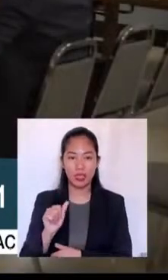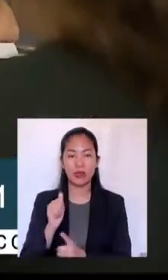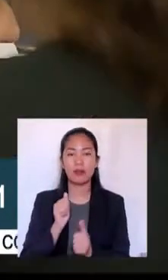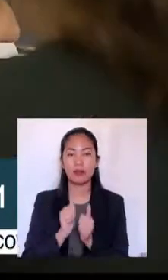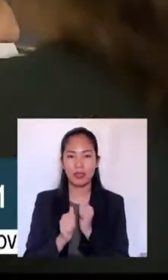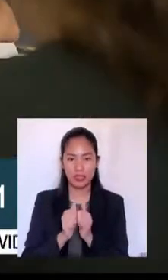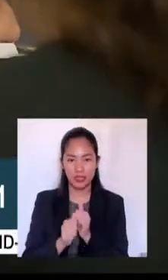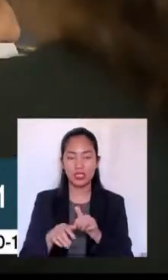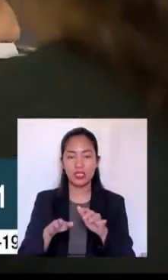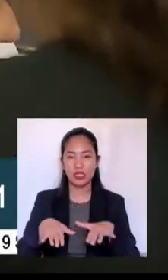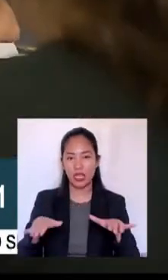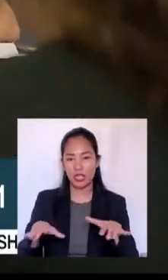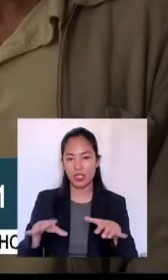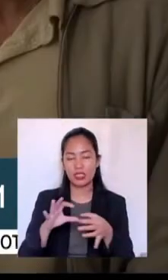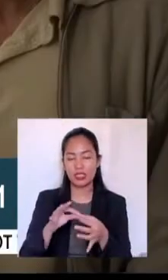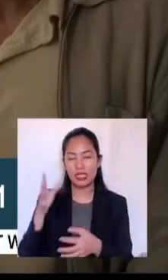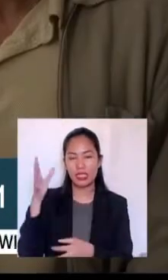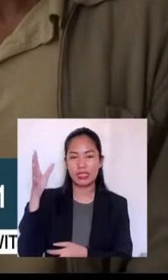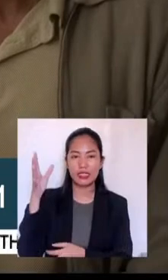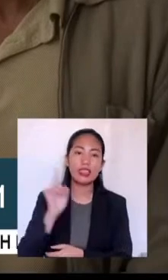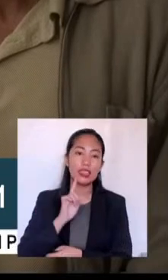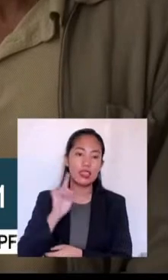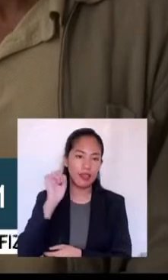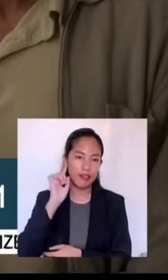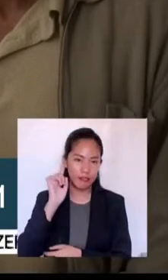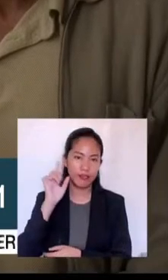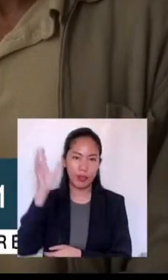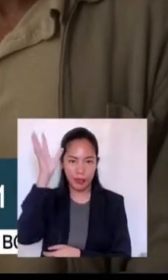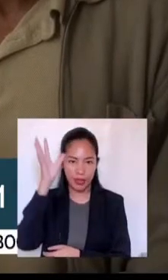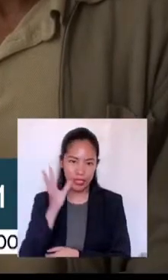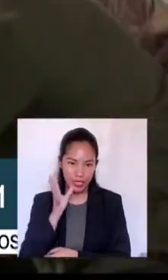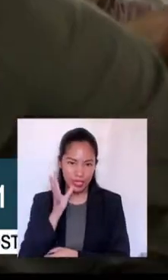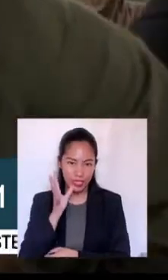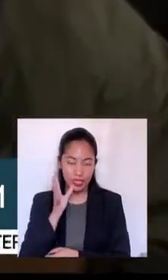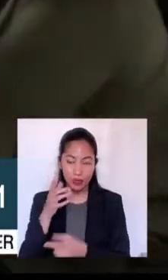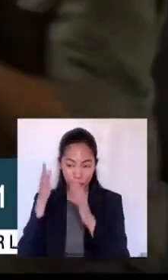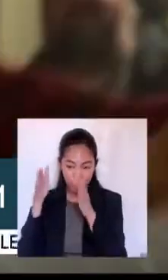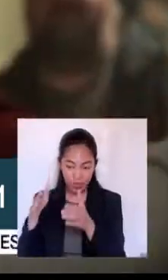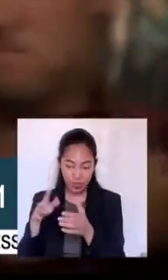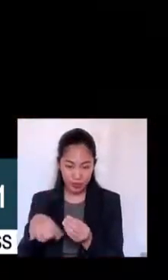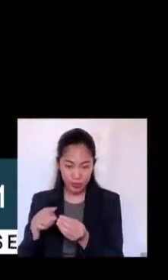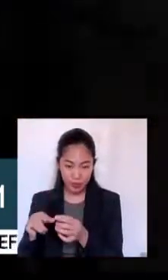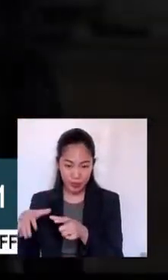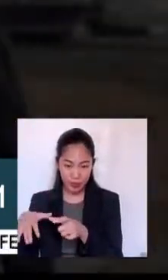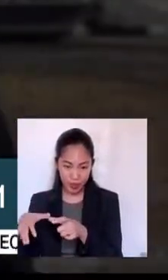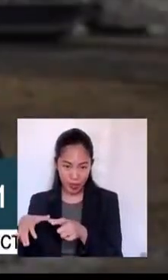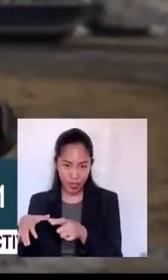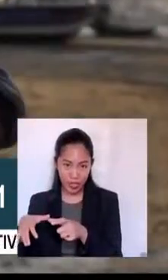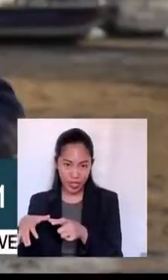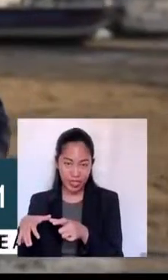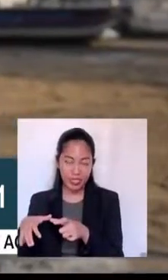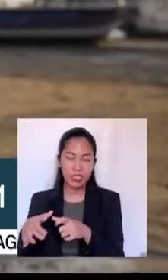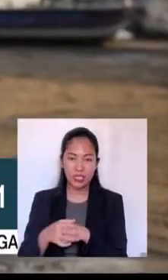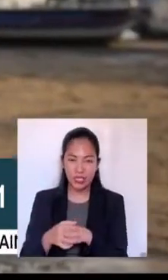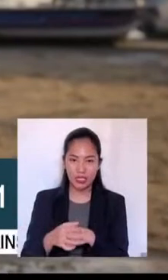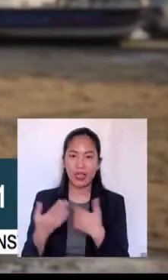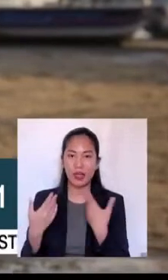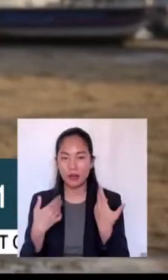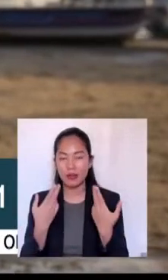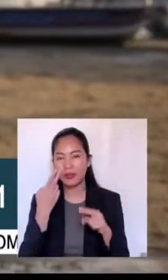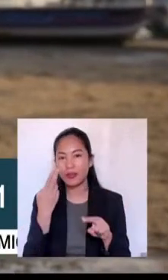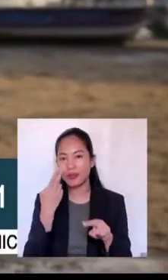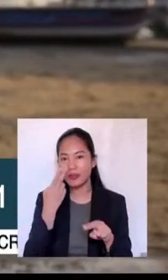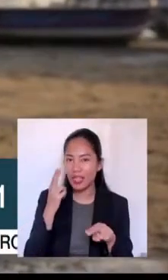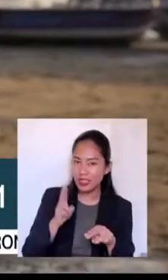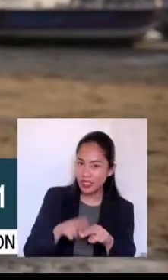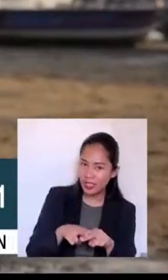deaf adults, but the film does not pander to people with disabilities. Get ready to laugh, cry, and clap at this